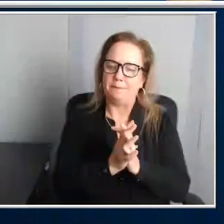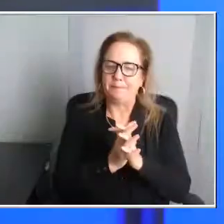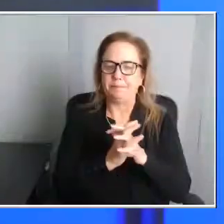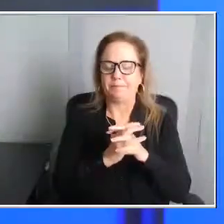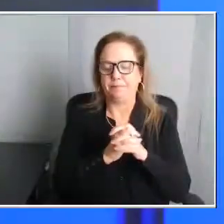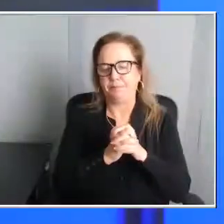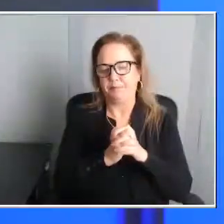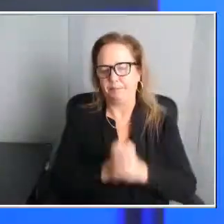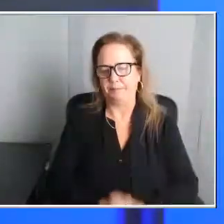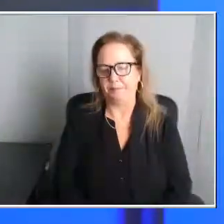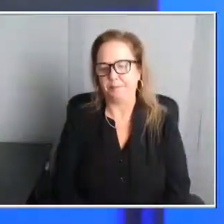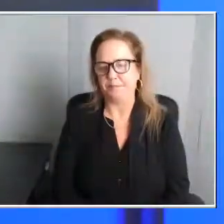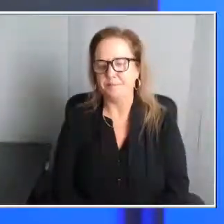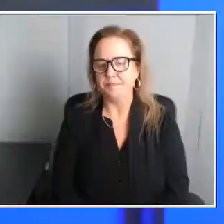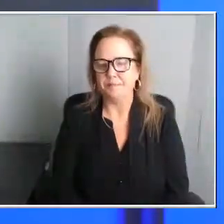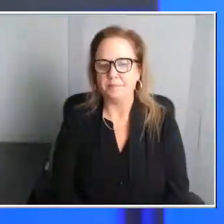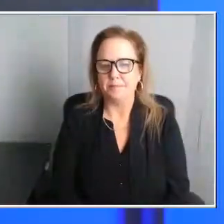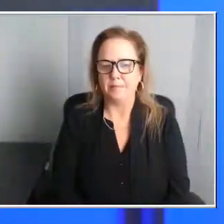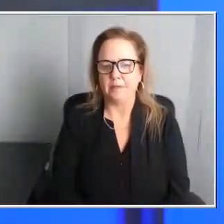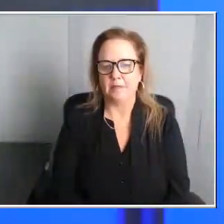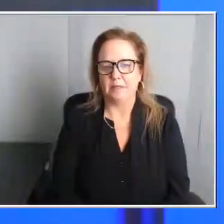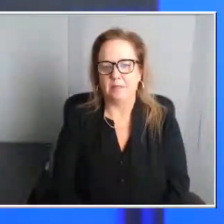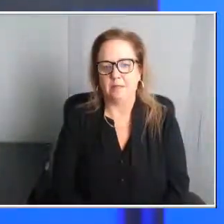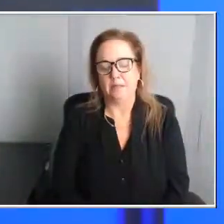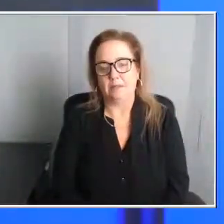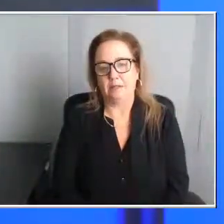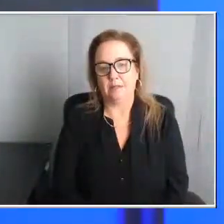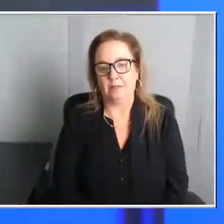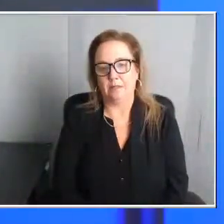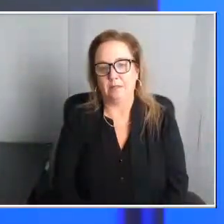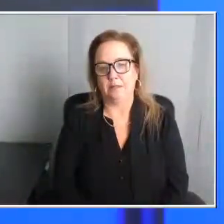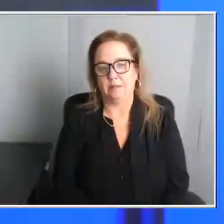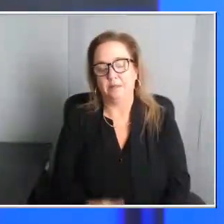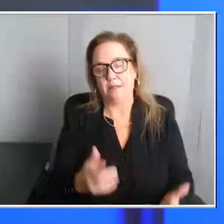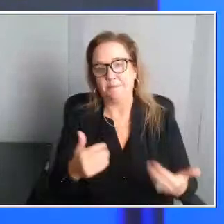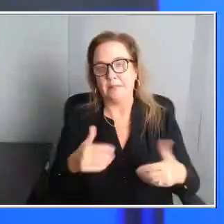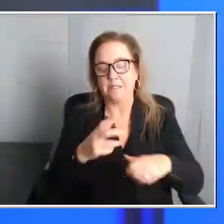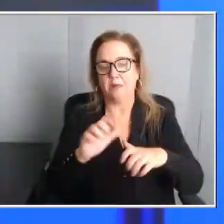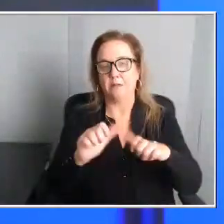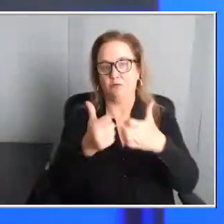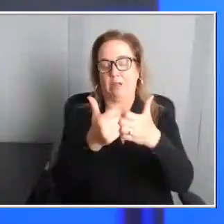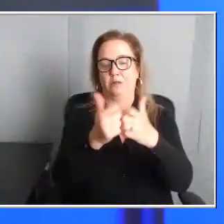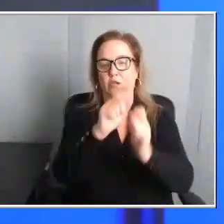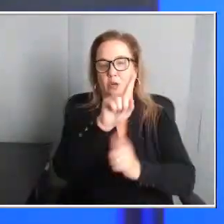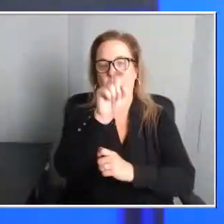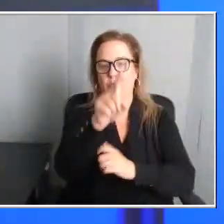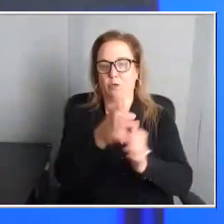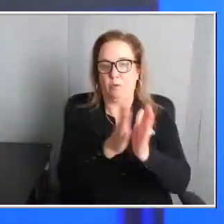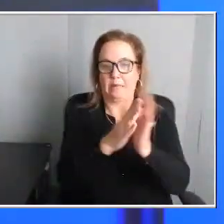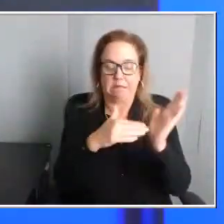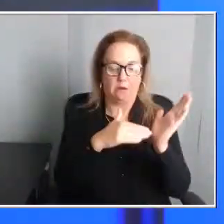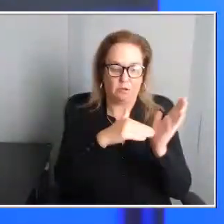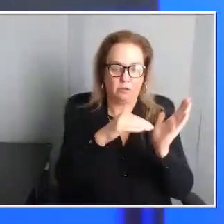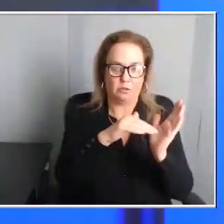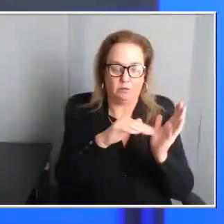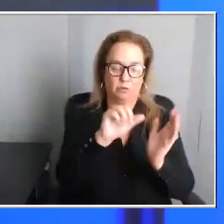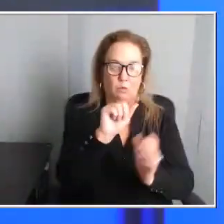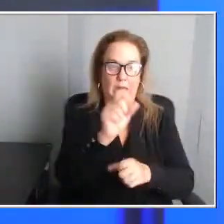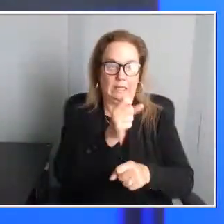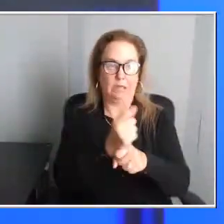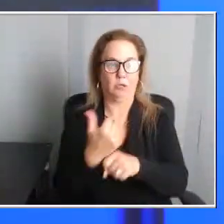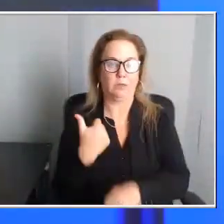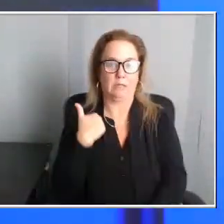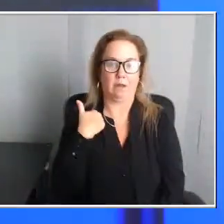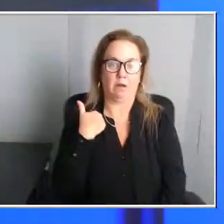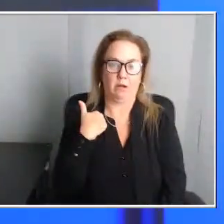Well, I think it's actually quite a loaded question, because I think when you ask doctors this 20 years ago, and